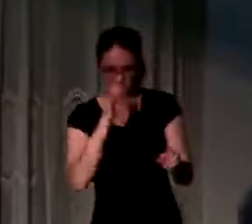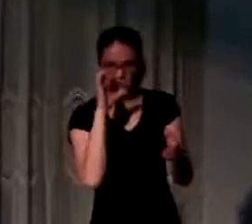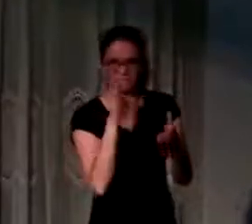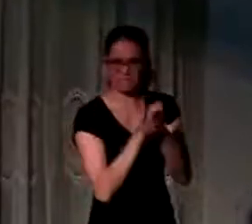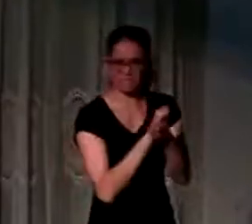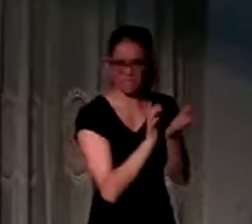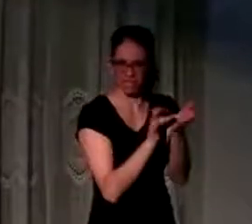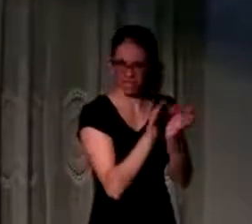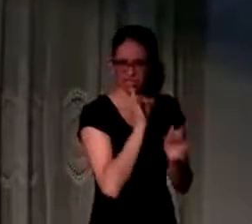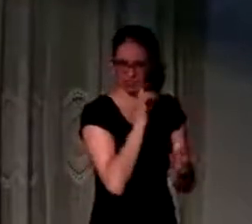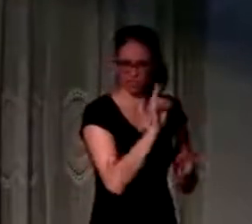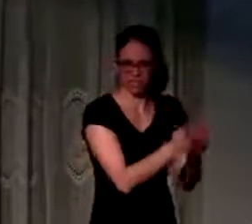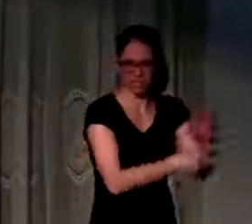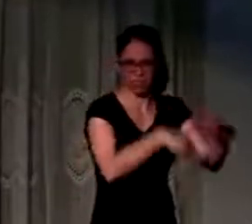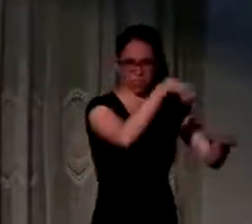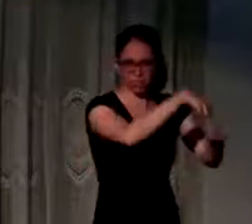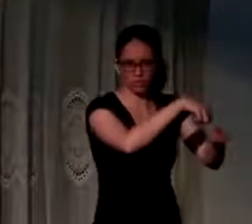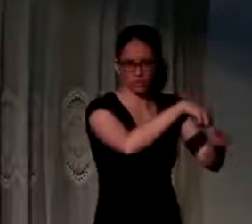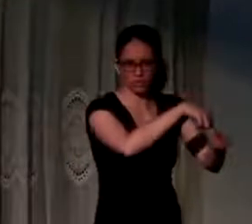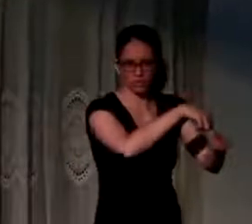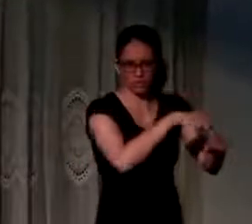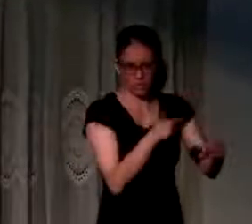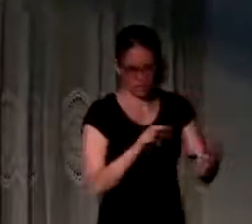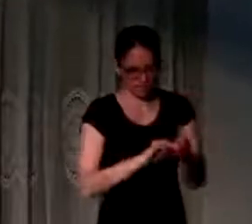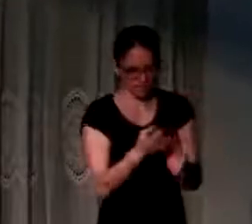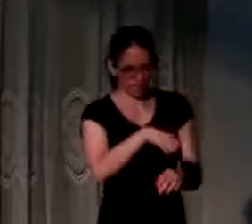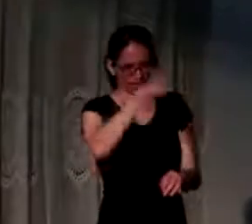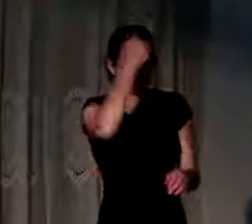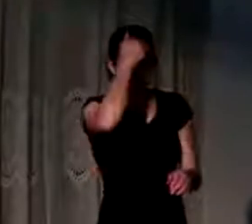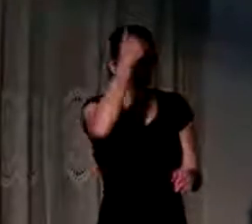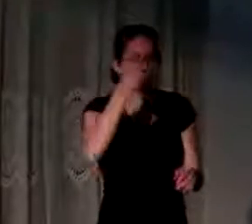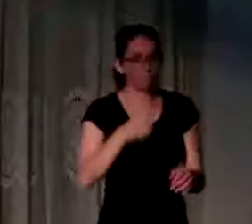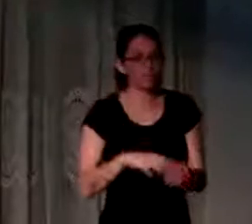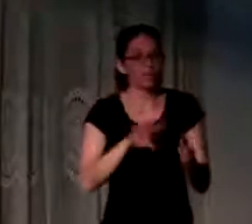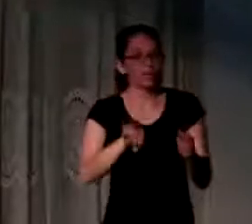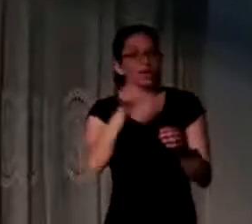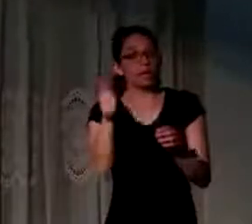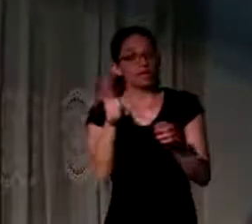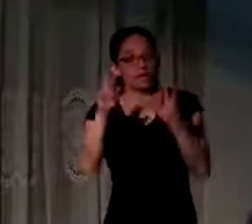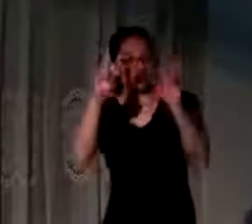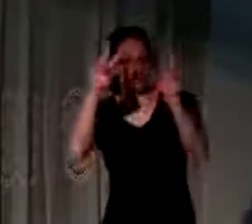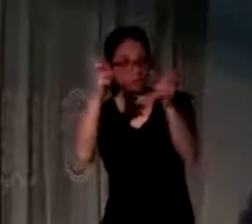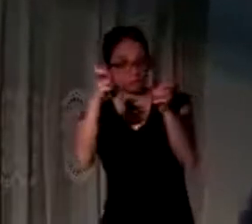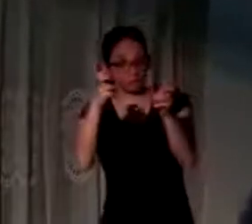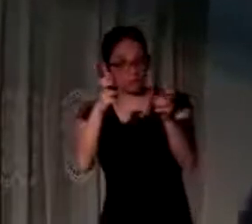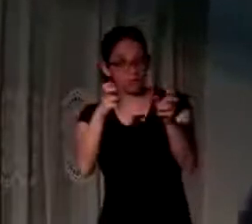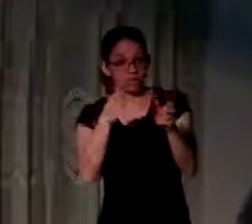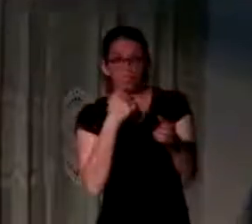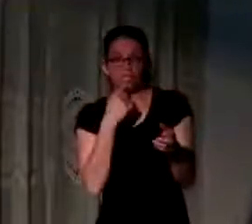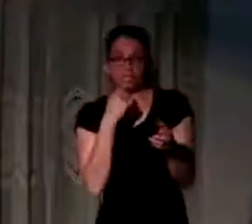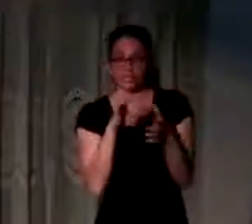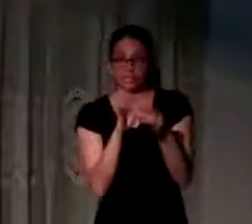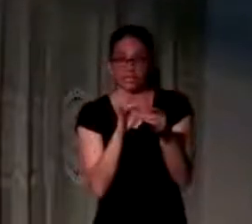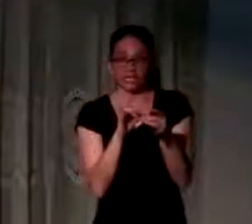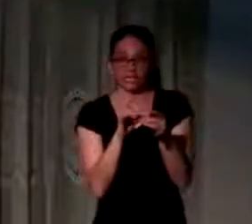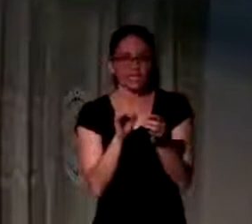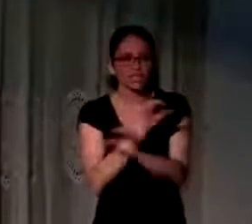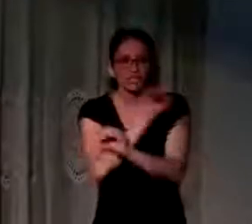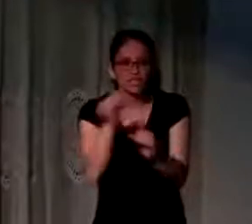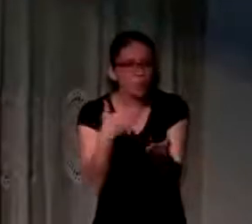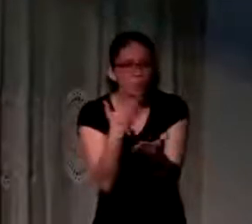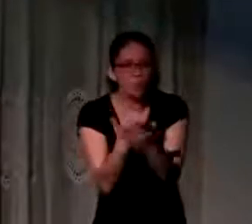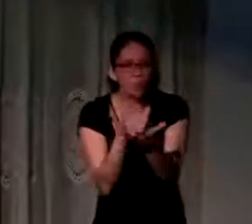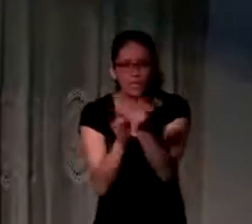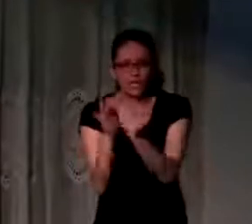Another responder said, there is not a shred of proof that he was God or